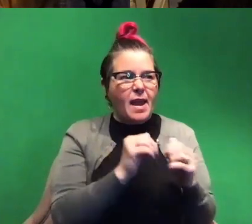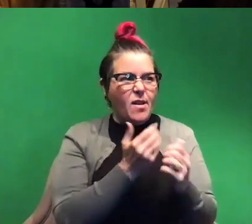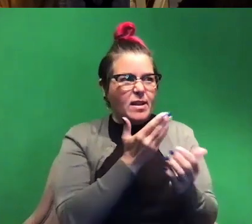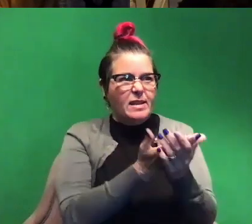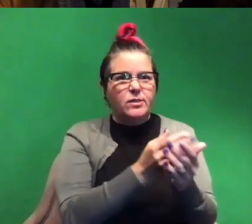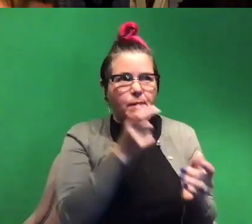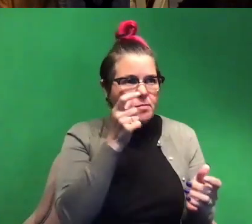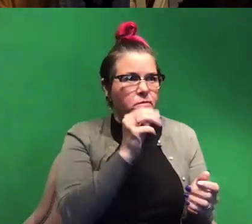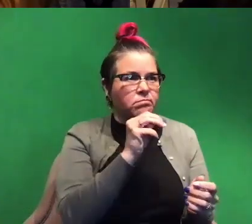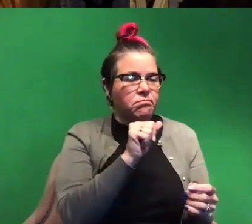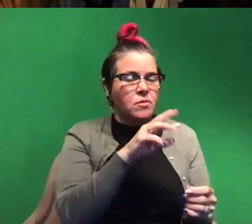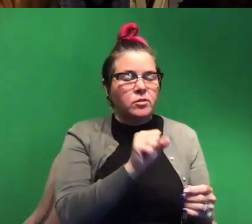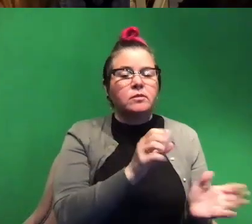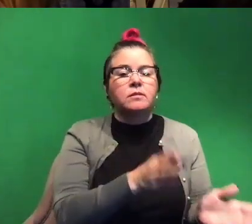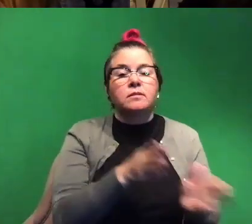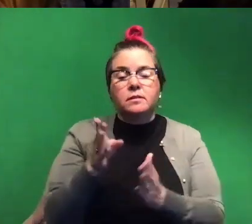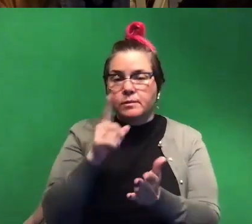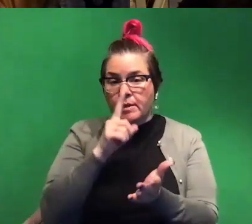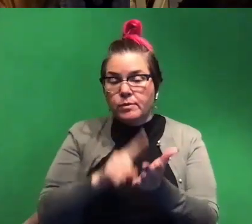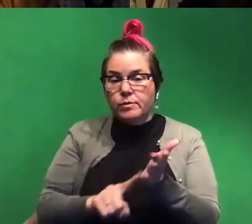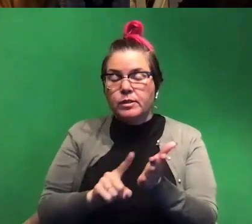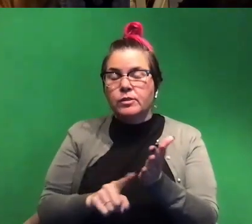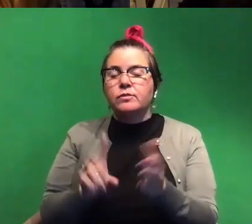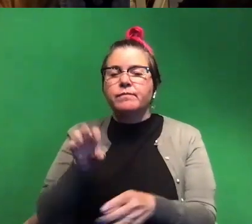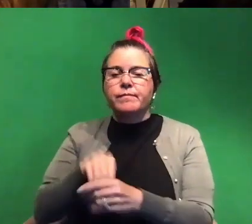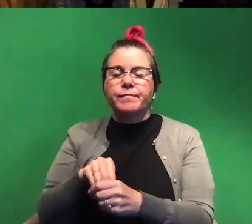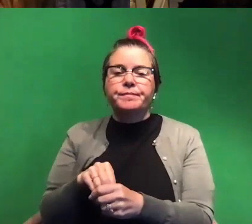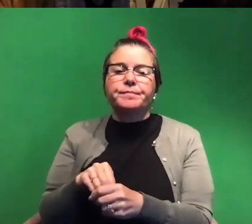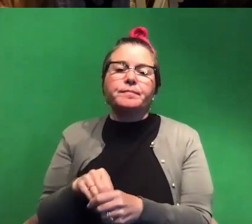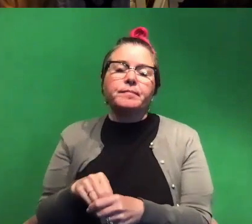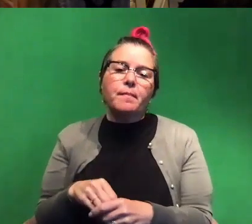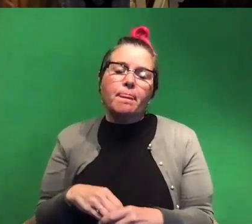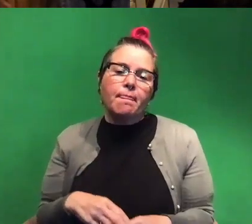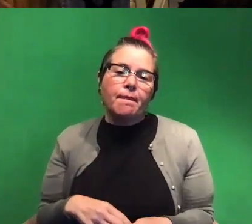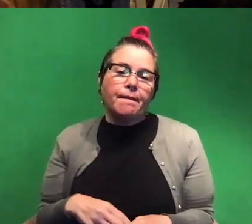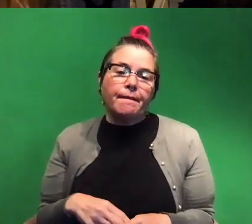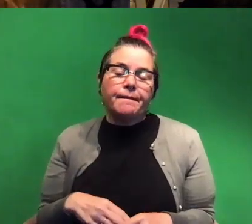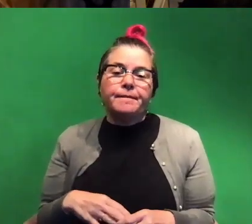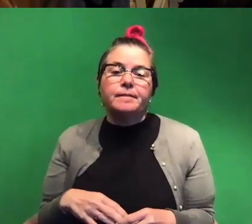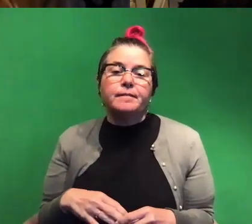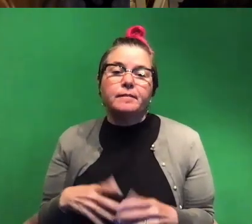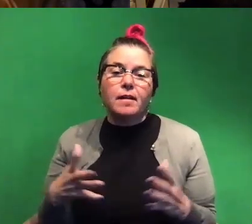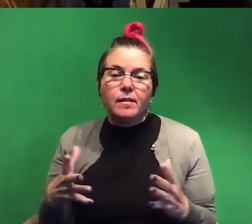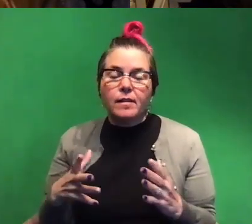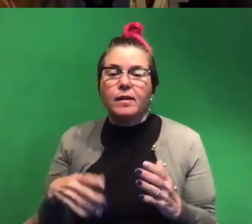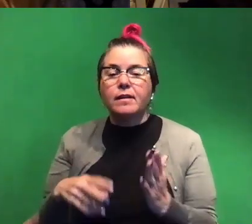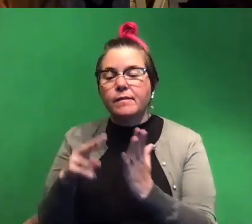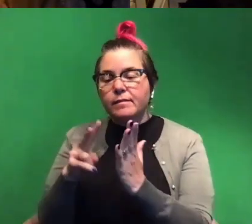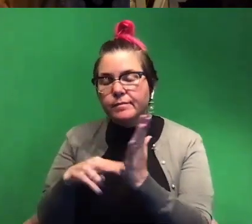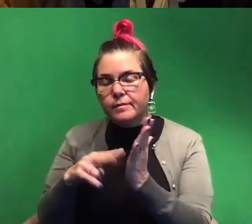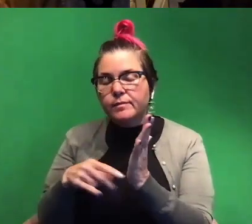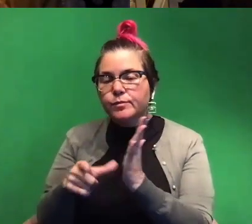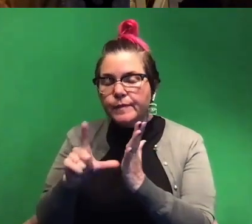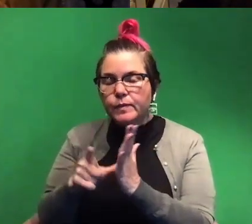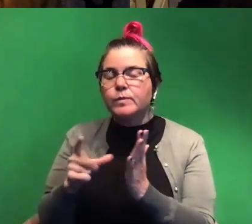And then for my research, that involves doing a lot of literature reviews and reading.